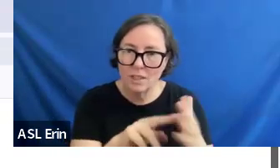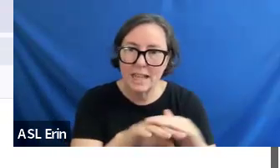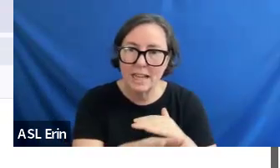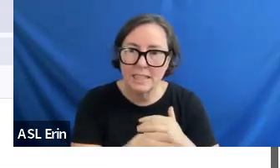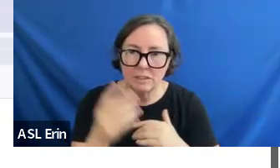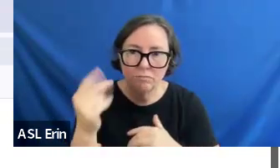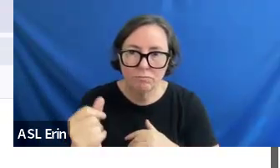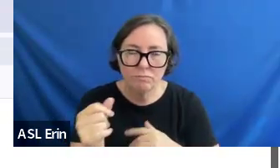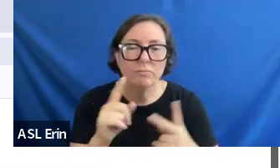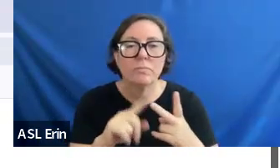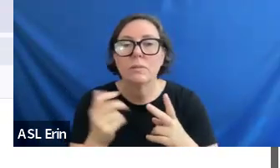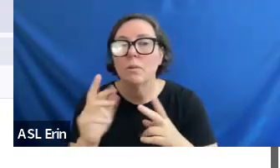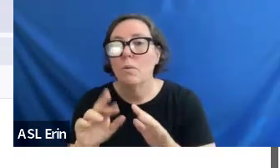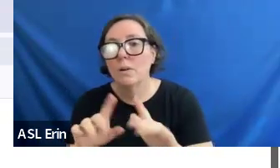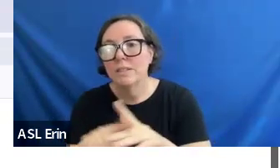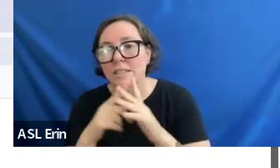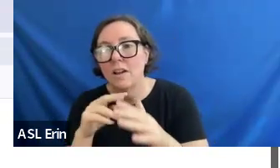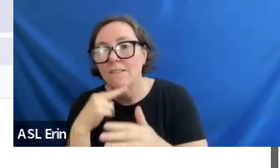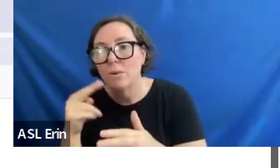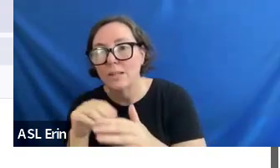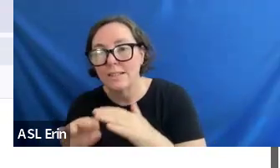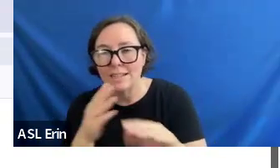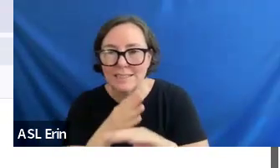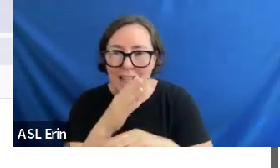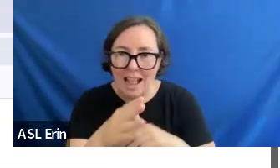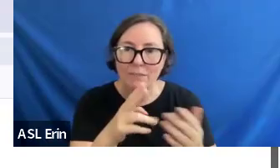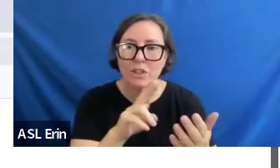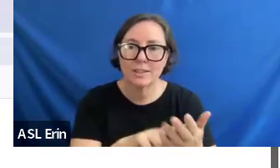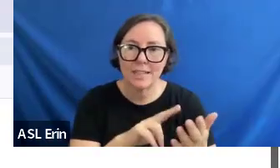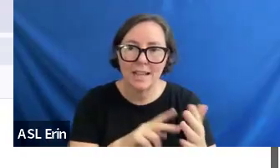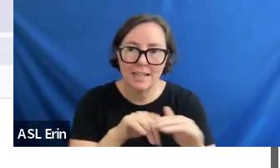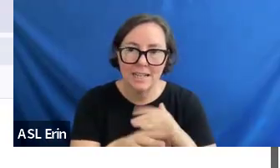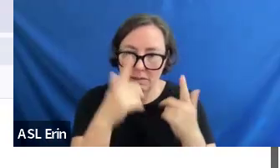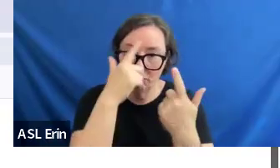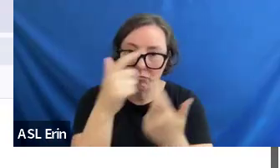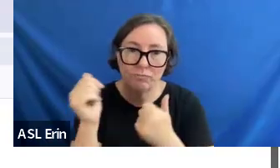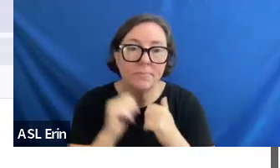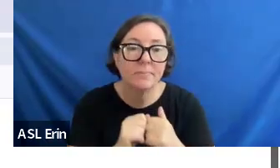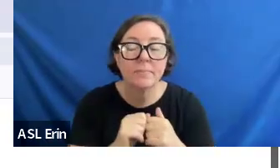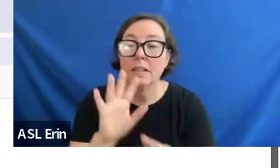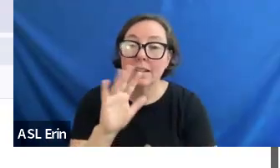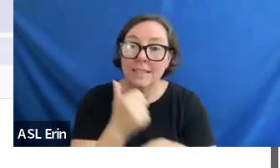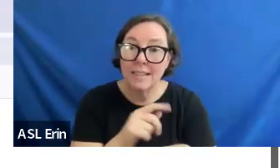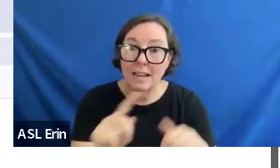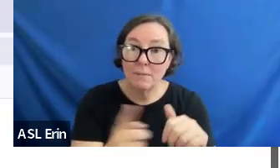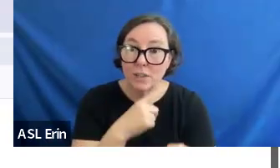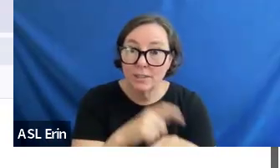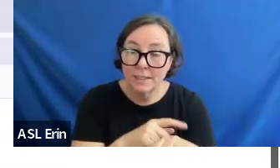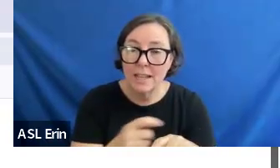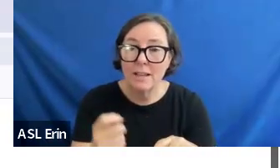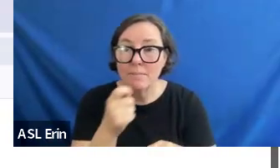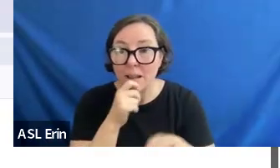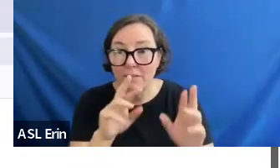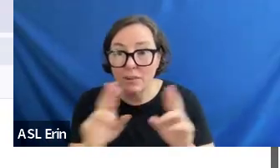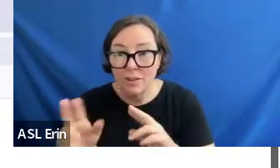or Start voice access after you sign into your PC. Once you complete an initial setup with your microphone and preferred